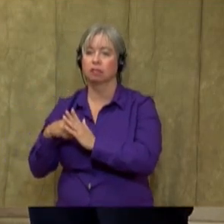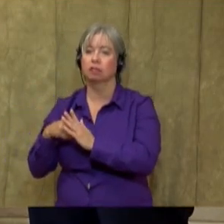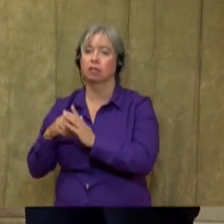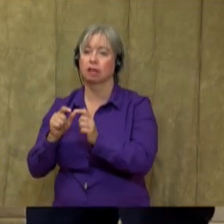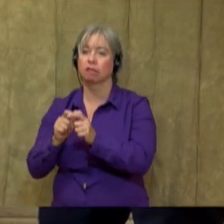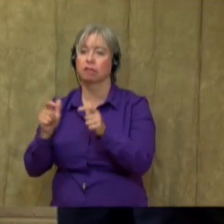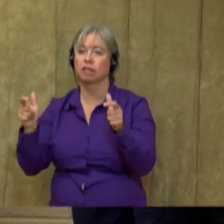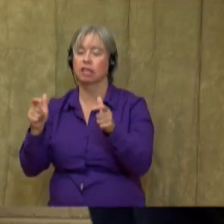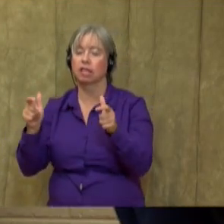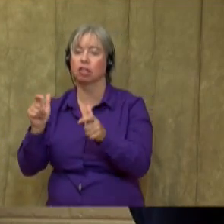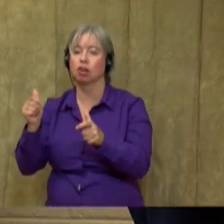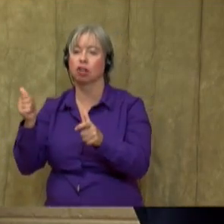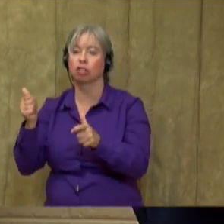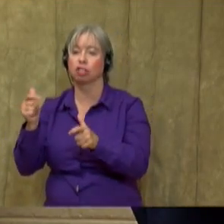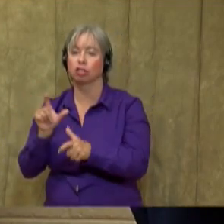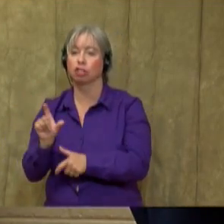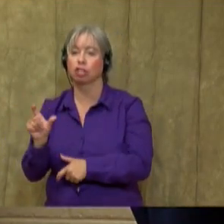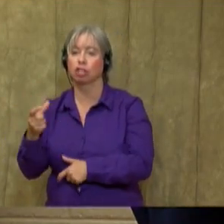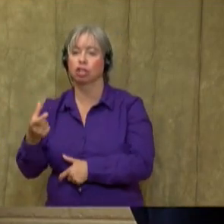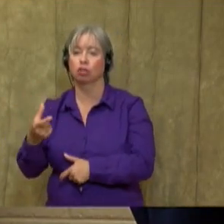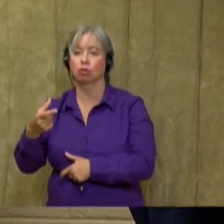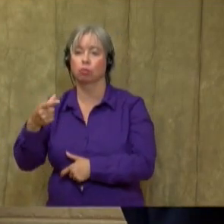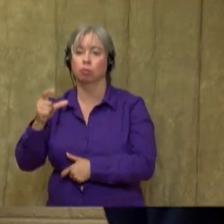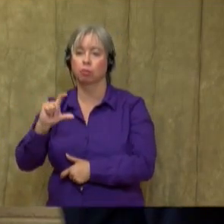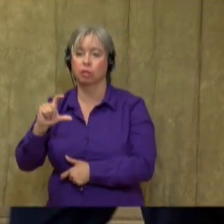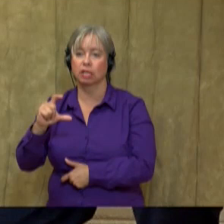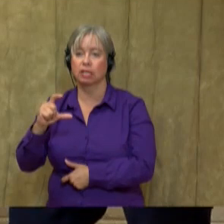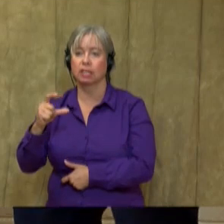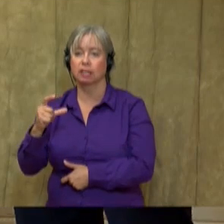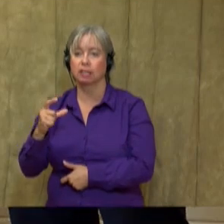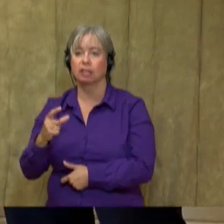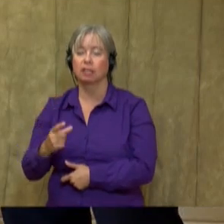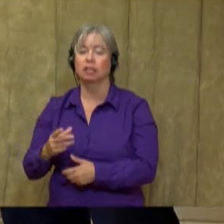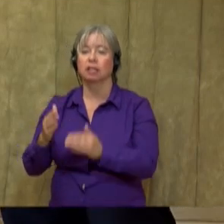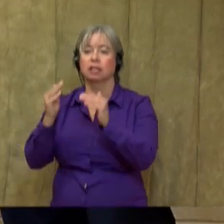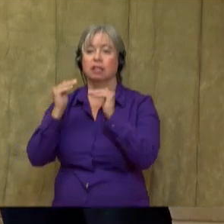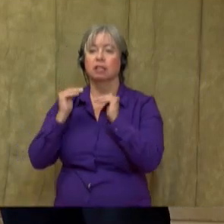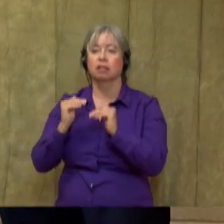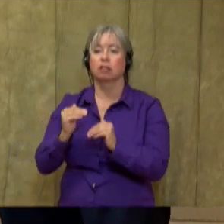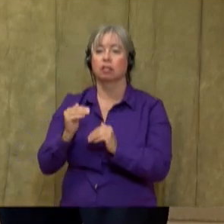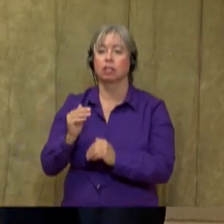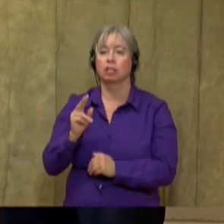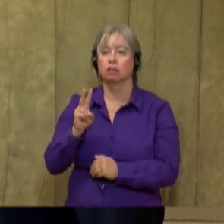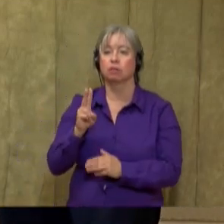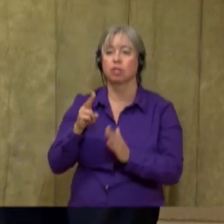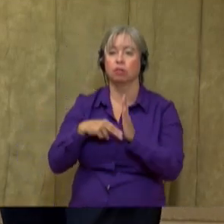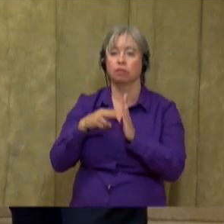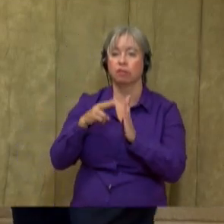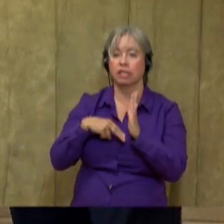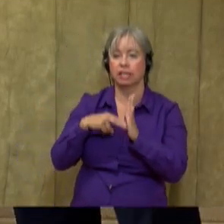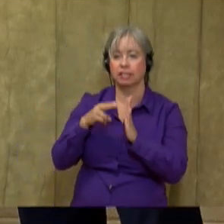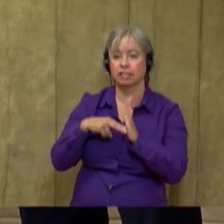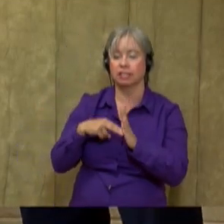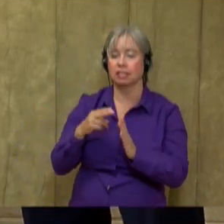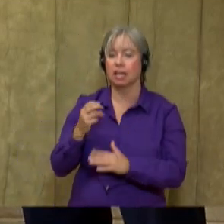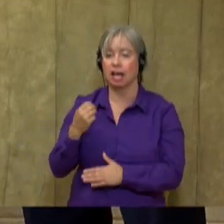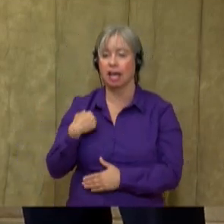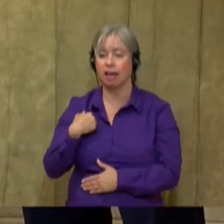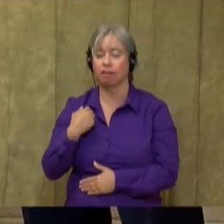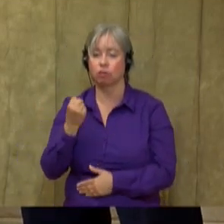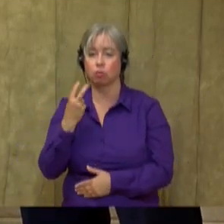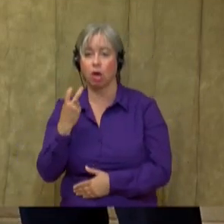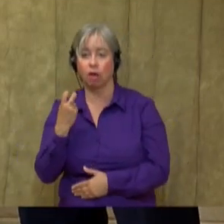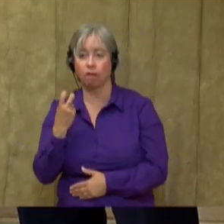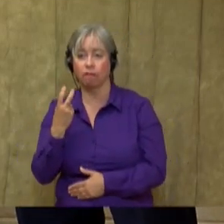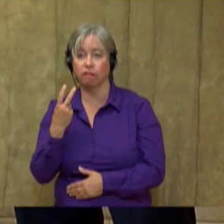cube. If I'm looking for where the 2 faces painted are, I have 12 of them on a 3 by 3 by 3 cube. And again, look